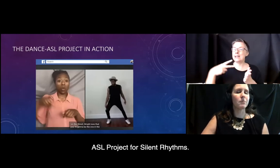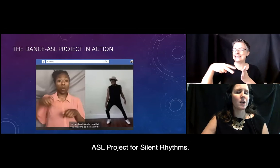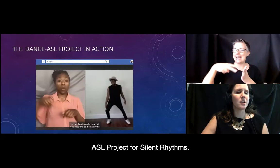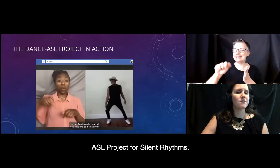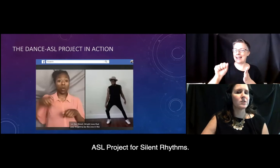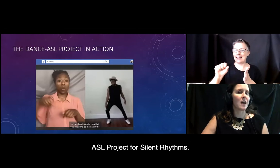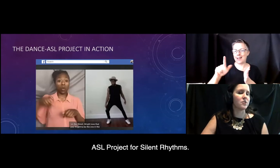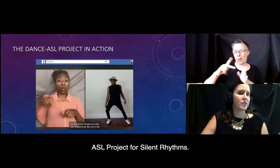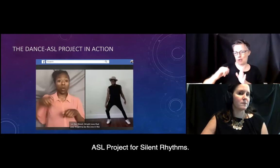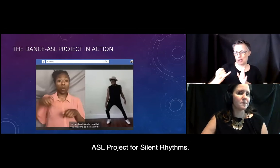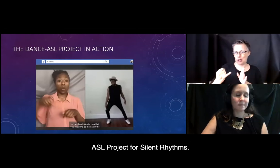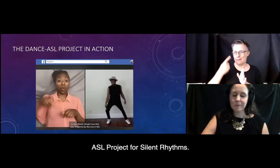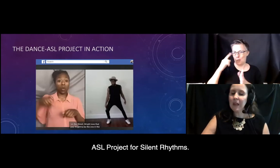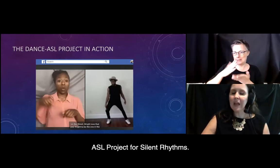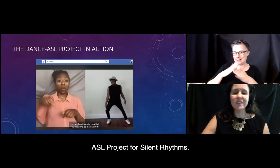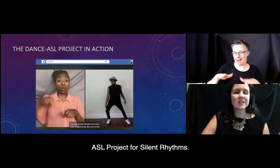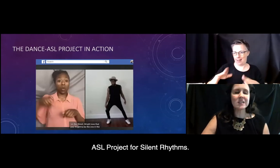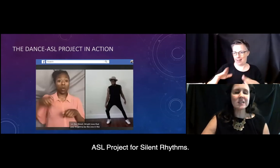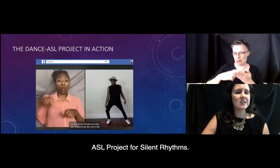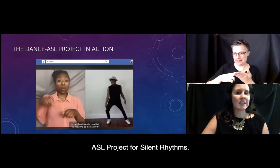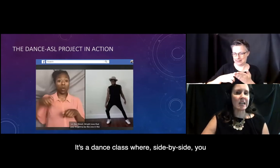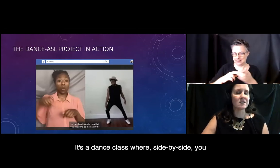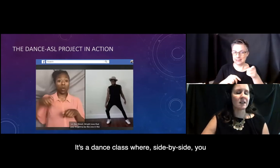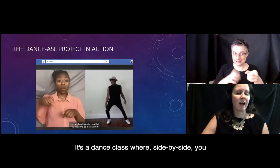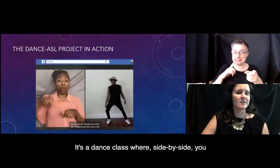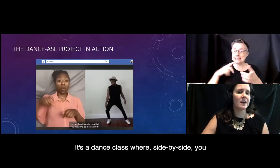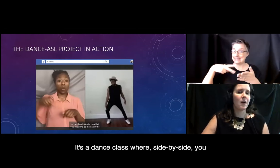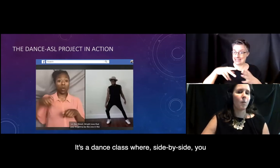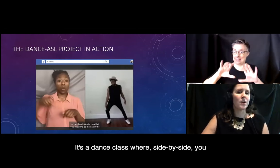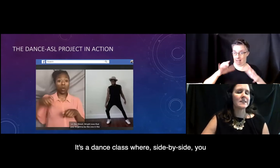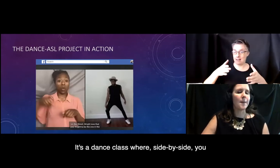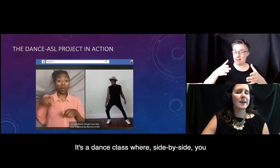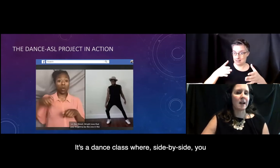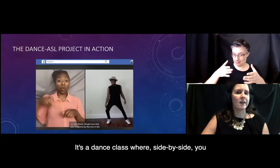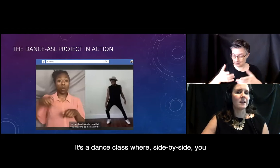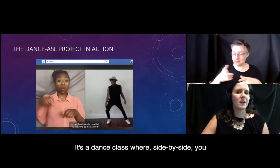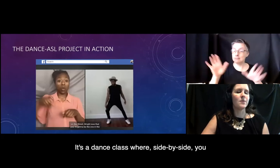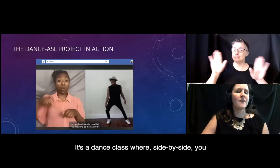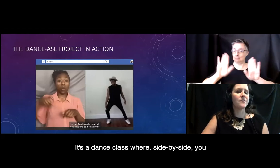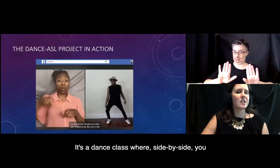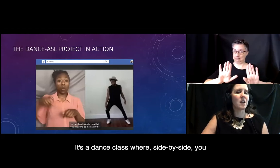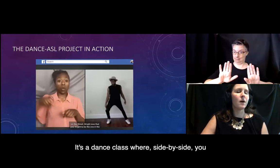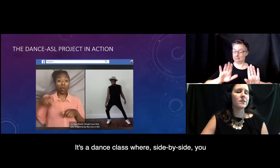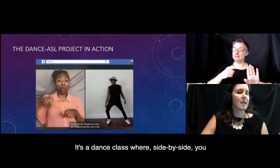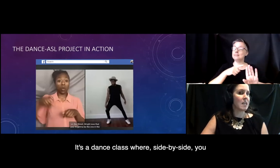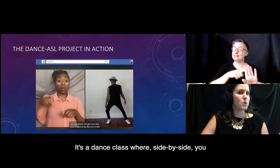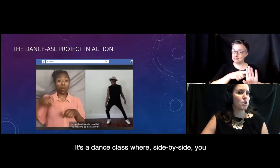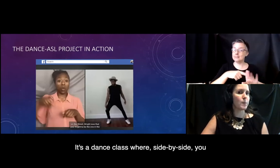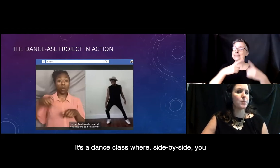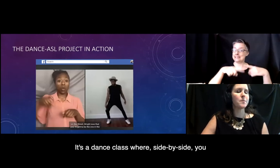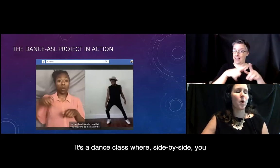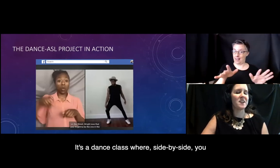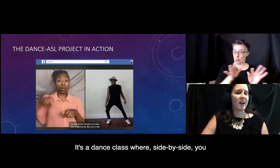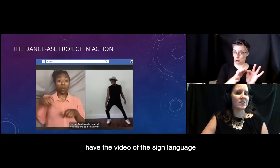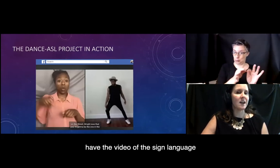ASL project for silent rhythm. And this is a dance class where side by side, you have the video of the sign language